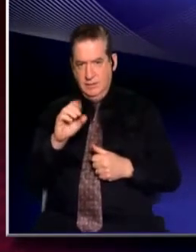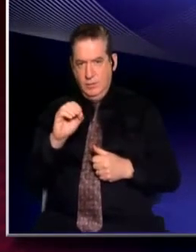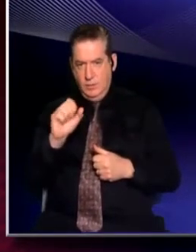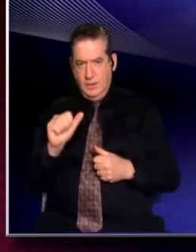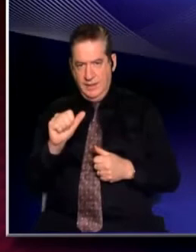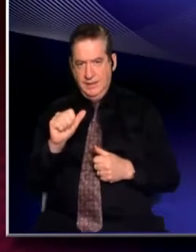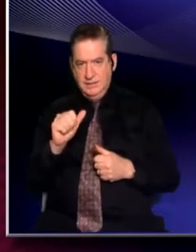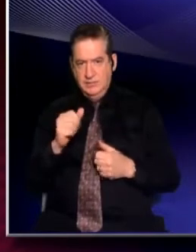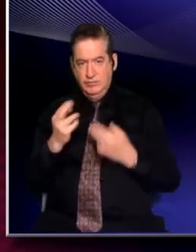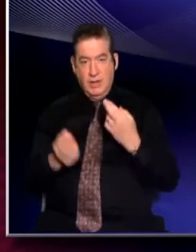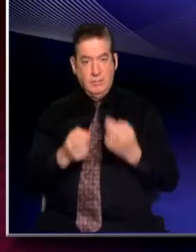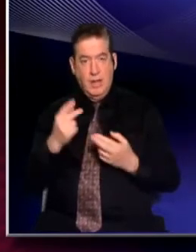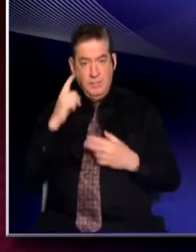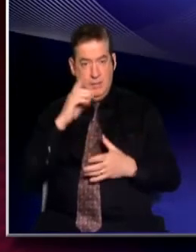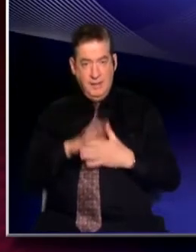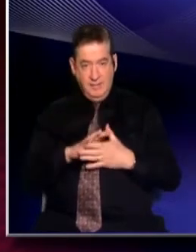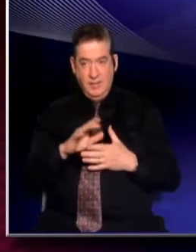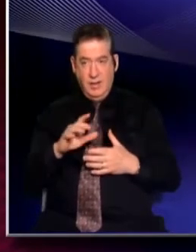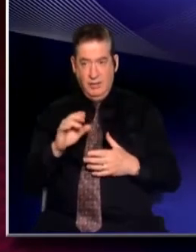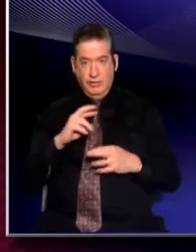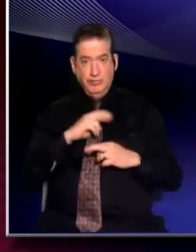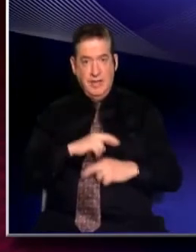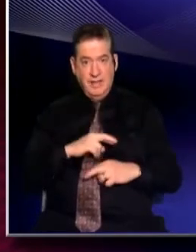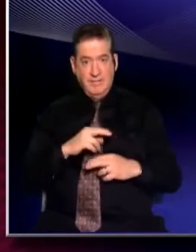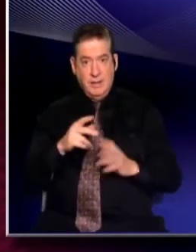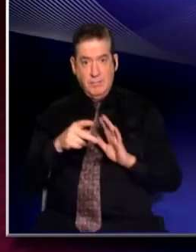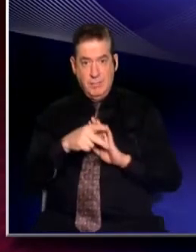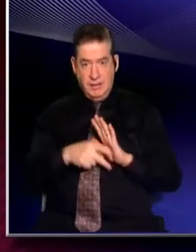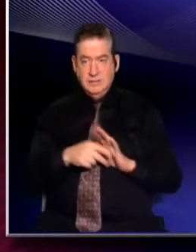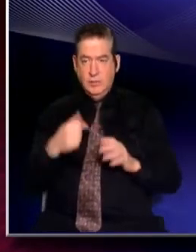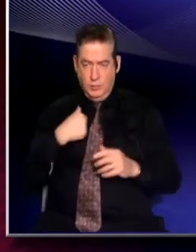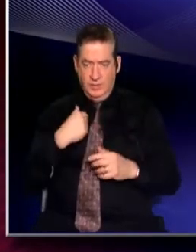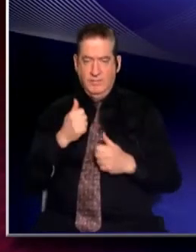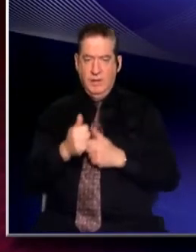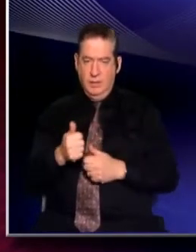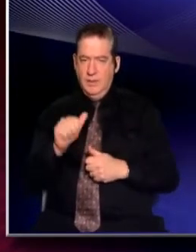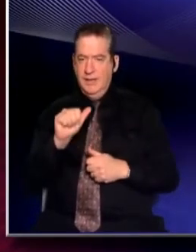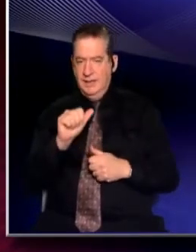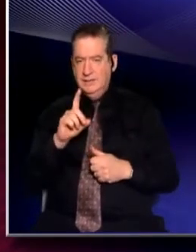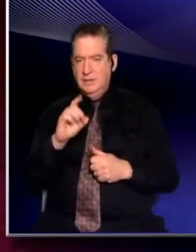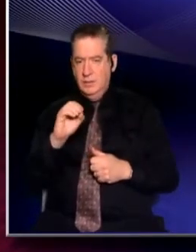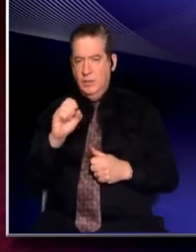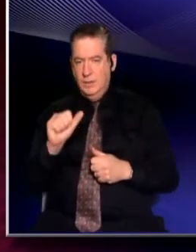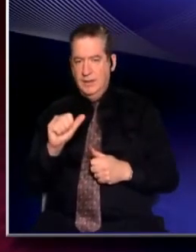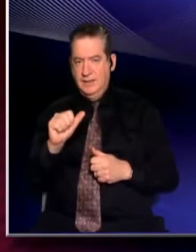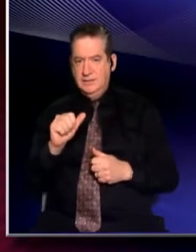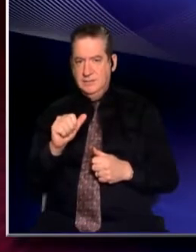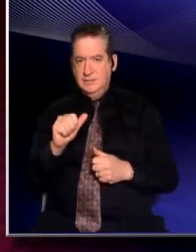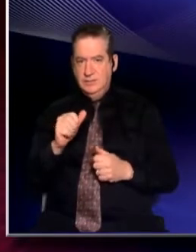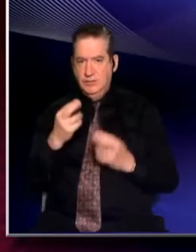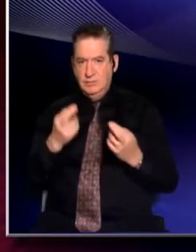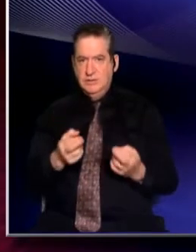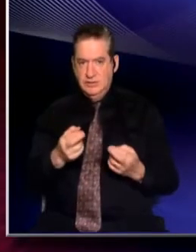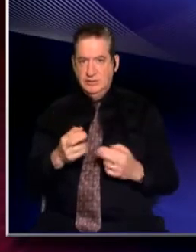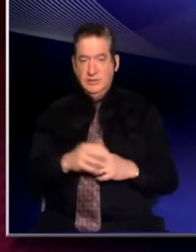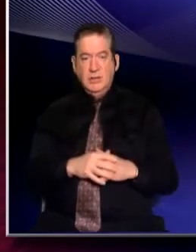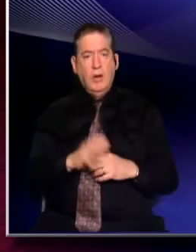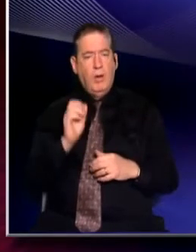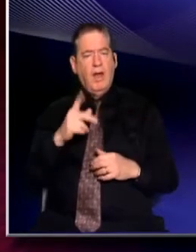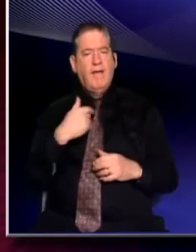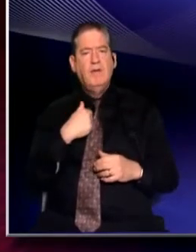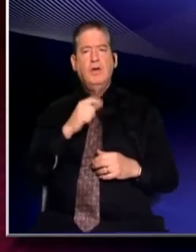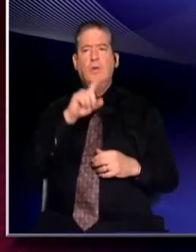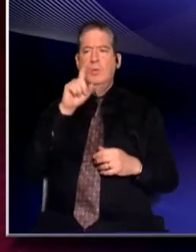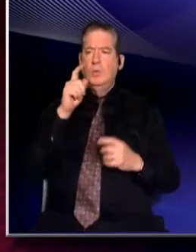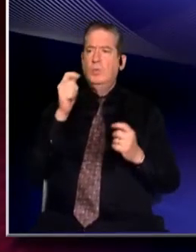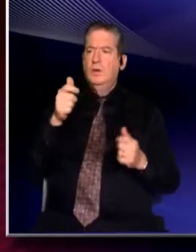believe in regards to the leave policies, we are following ADOA's recommendations. Okay. The other quick question